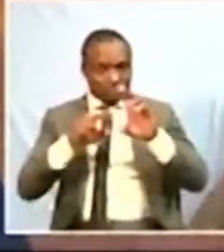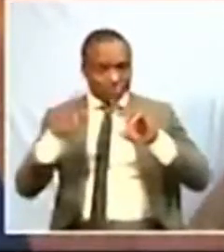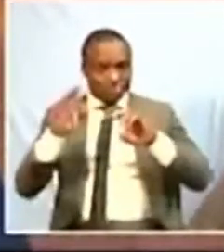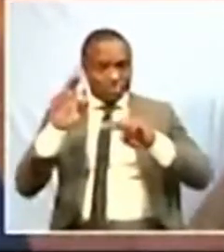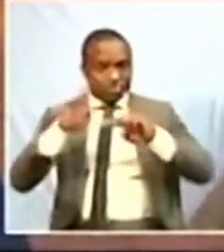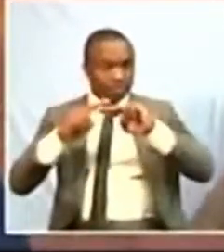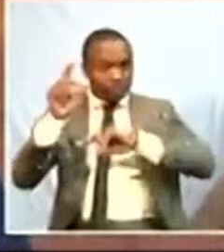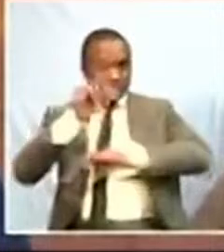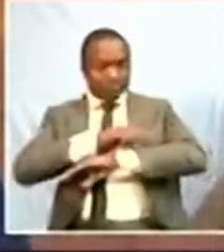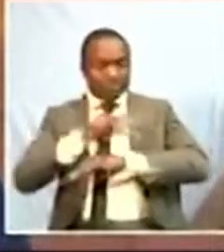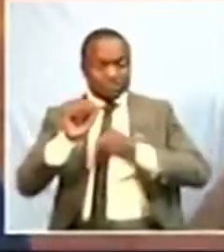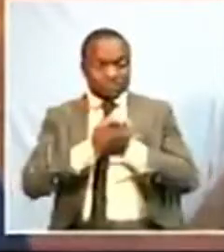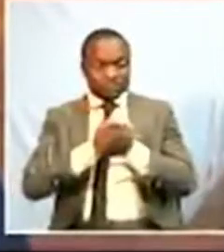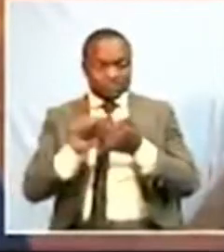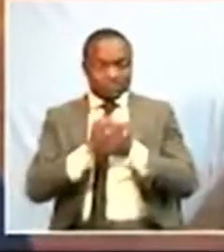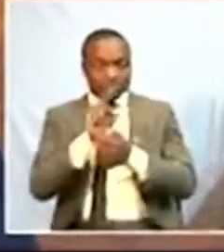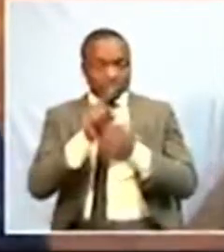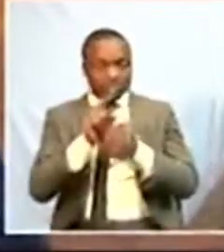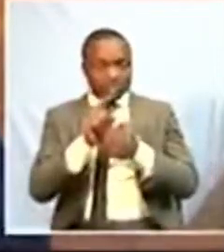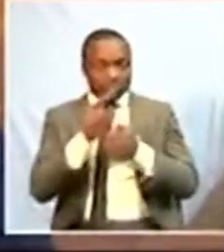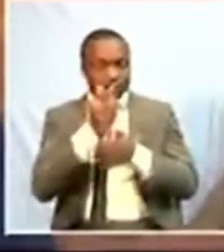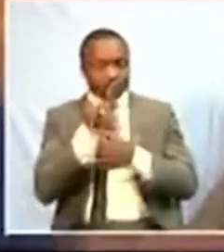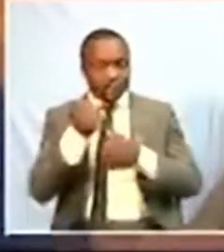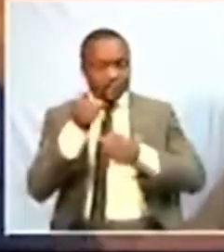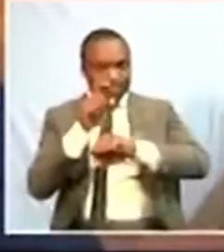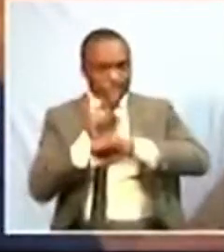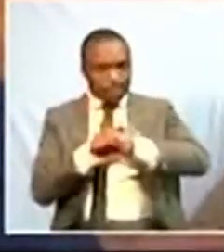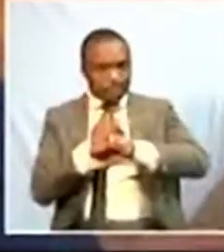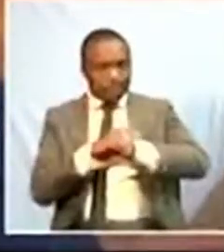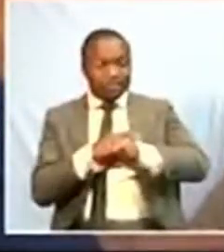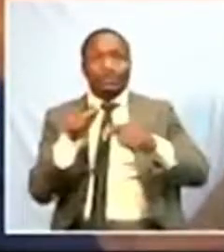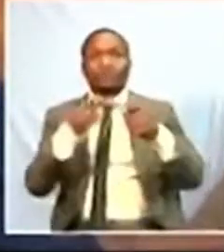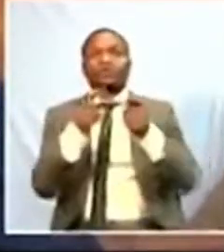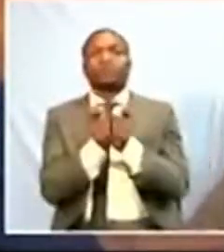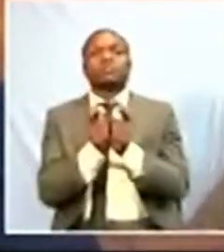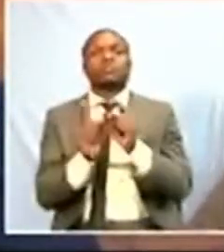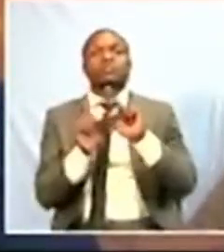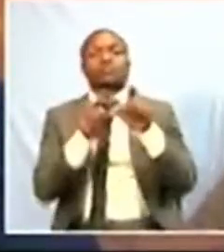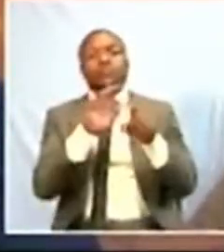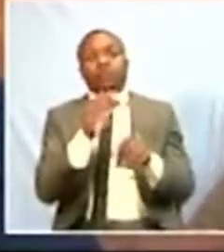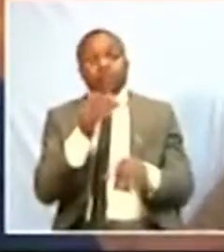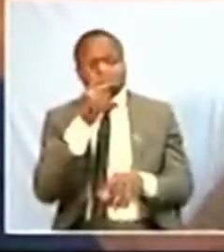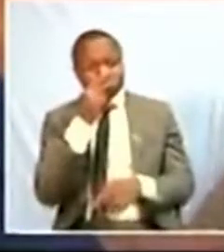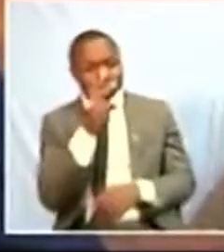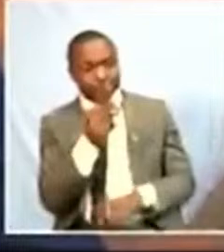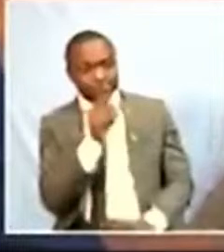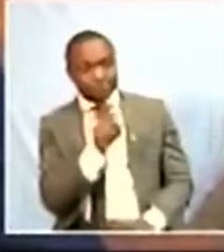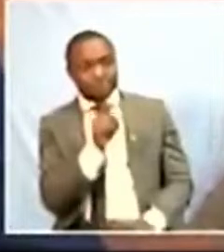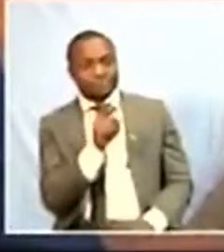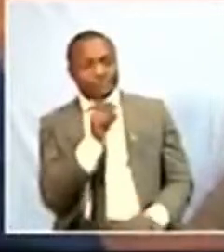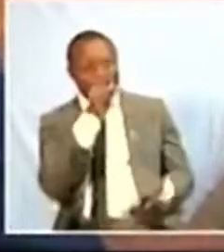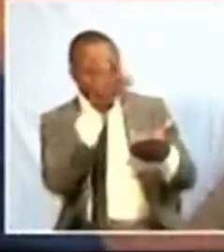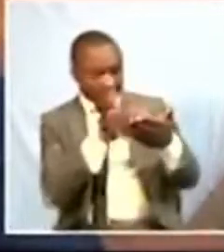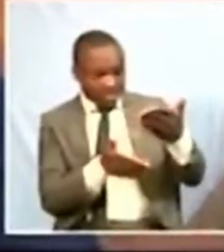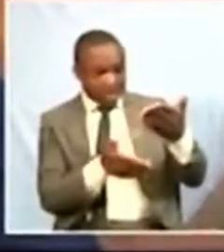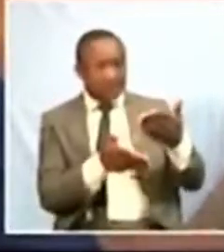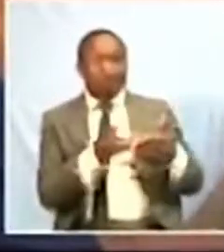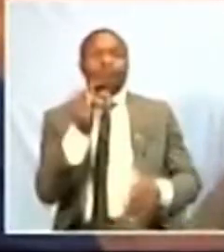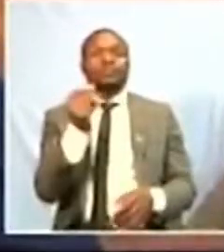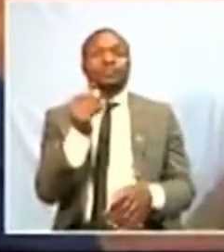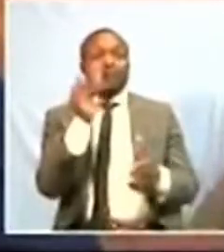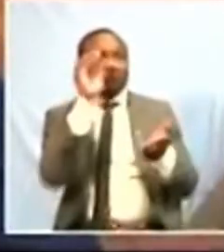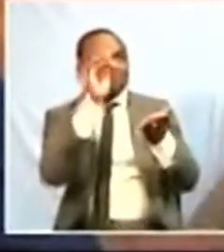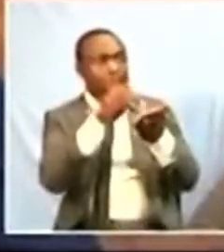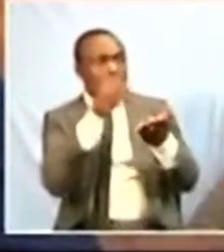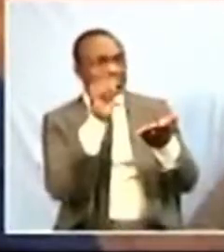instruction. Have you had time as a group to go back and say, look, the monies we are